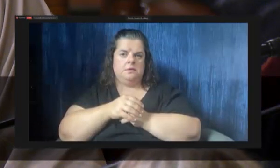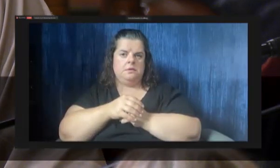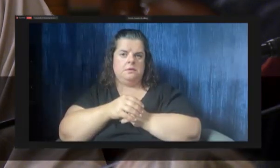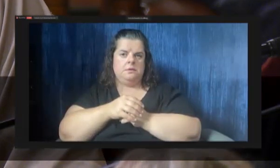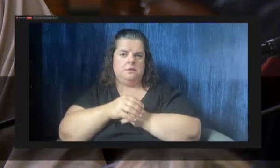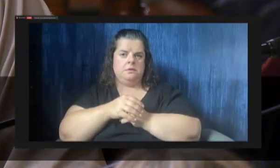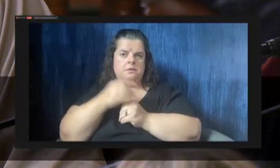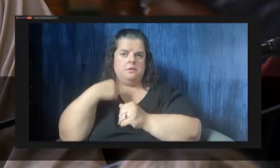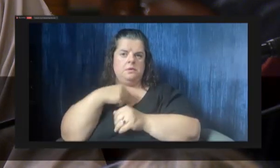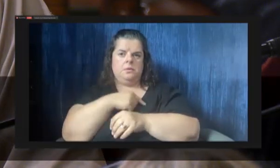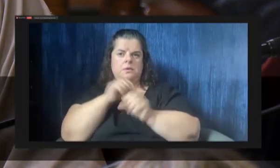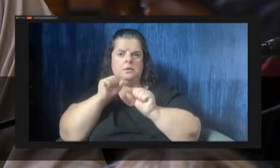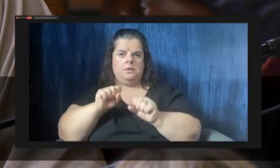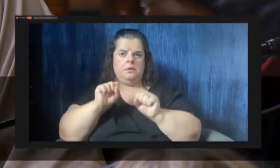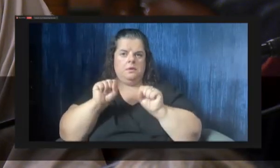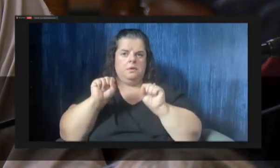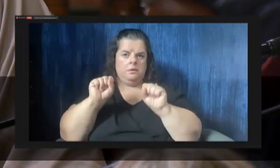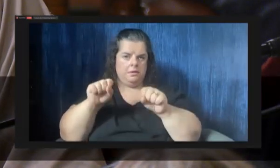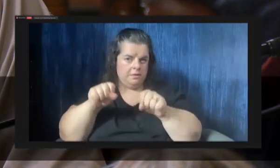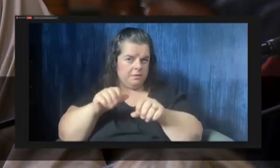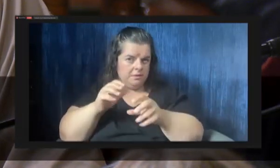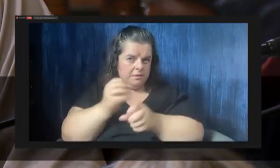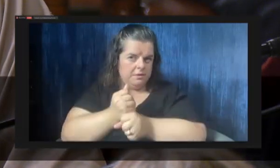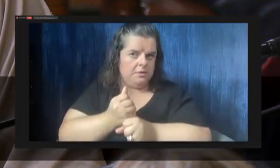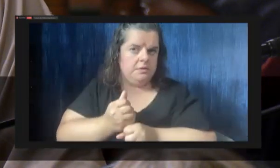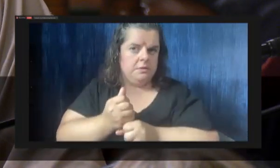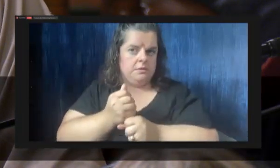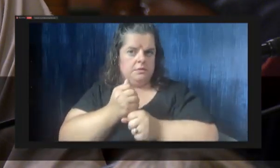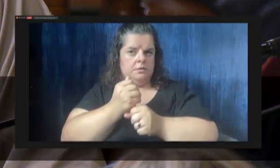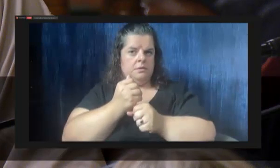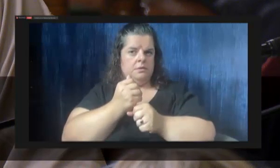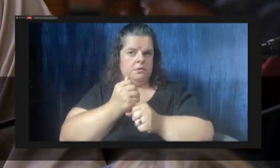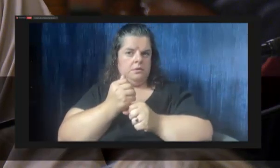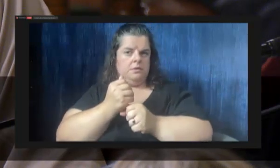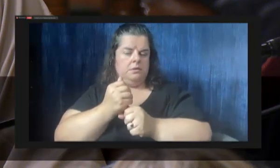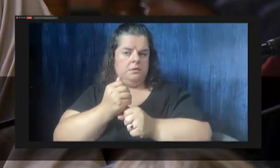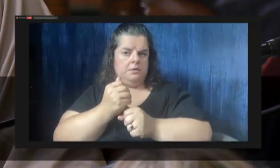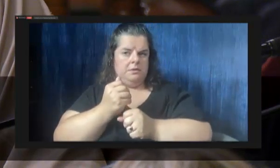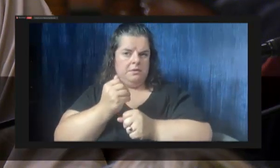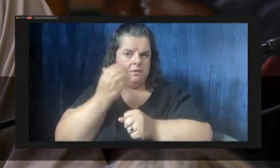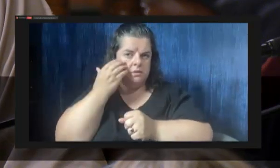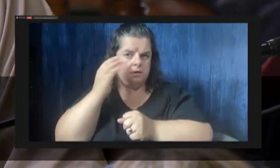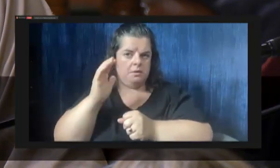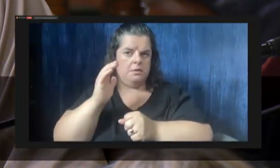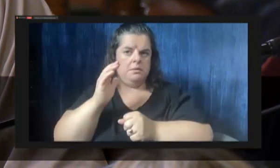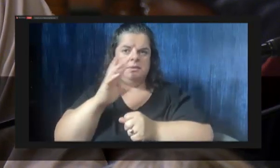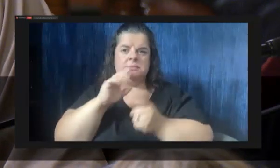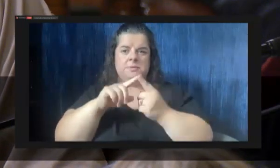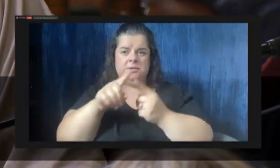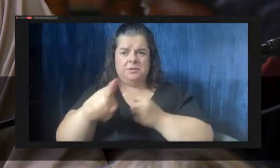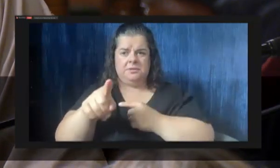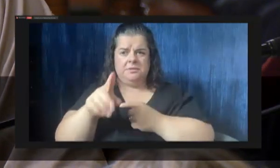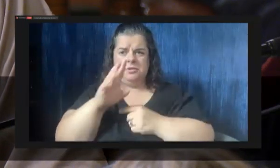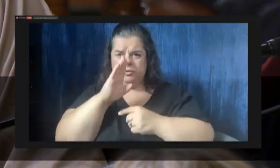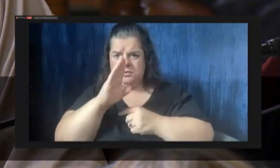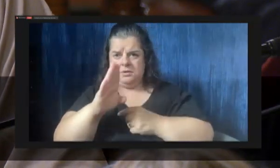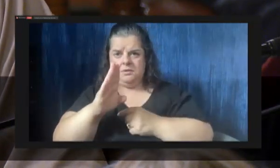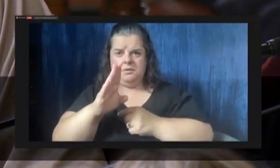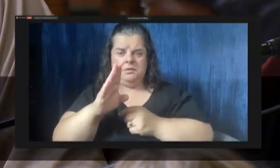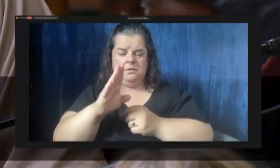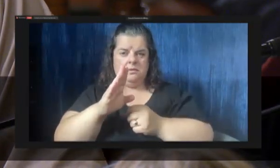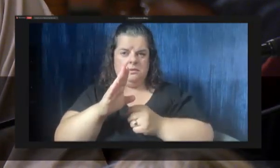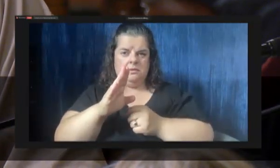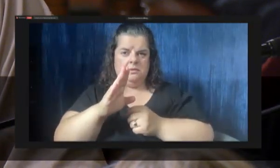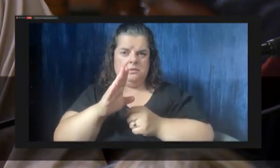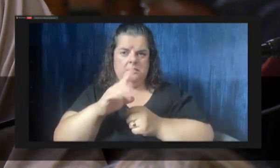get someone from the PA Game Commission to come in and speak with you directly. But they are